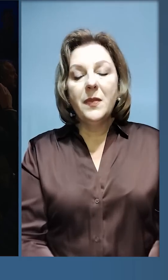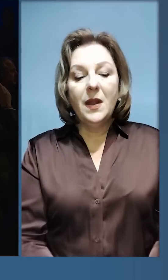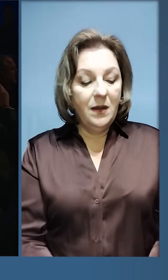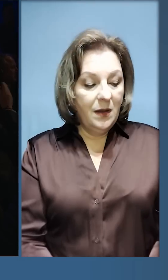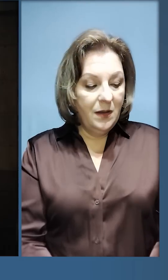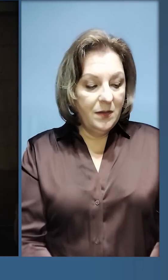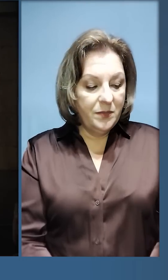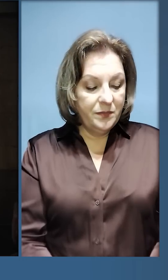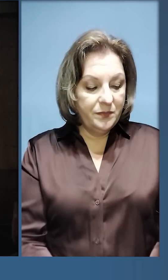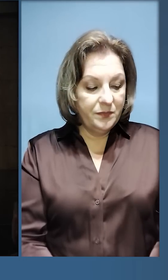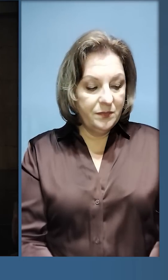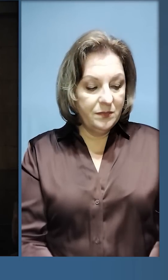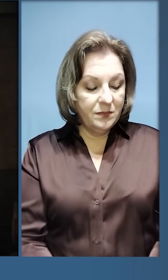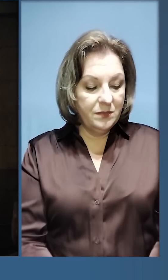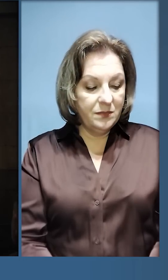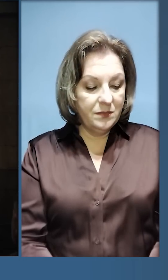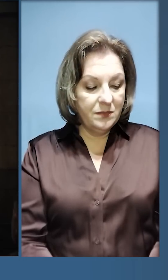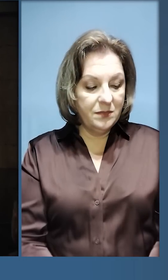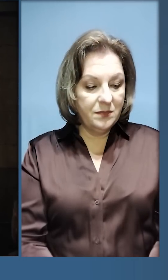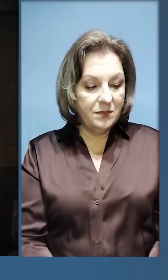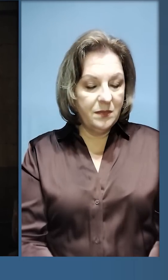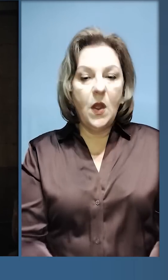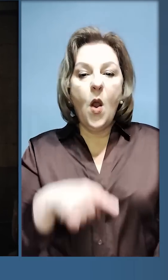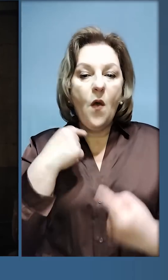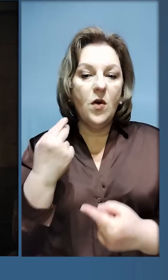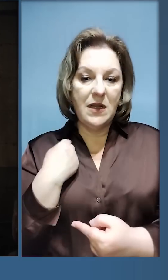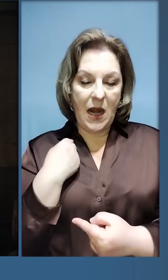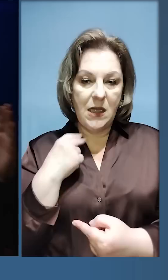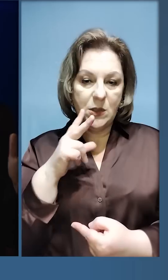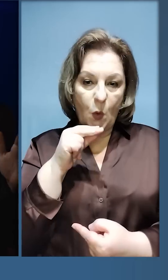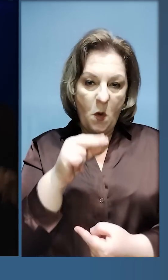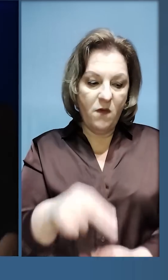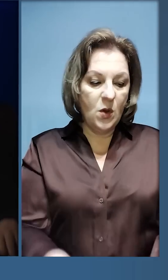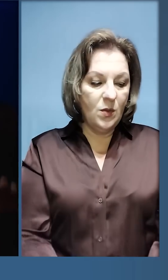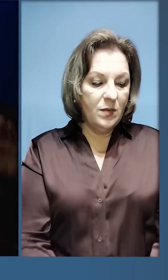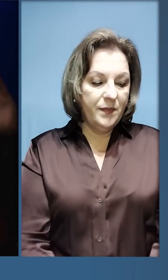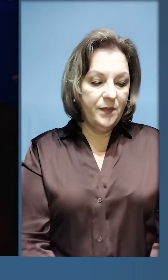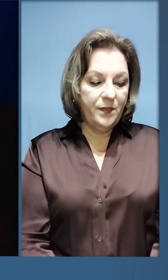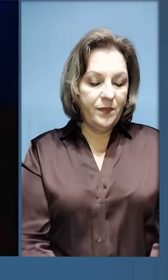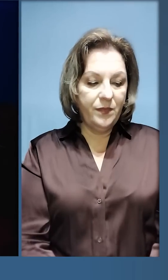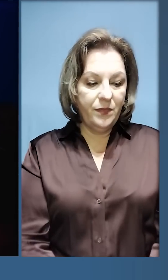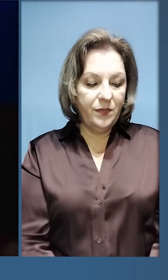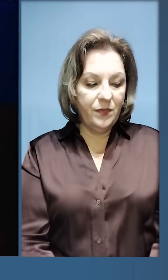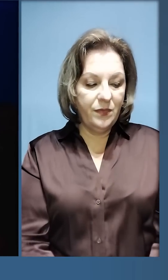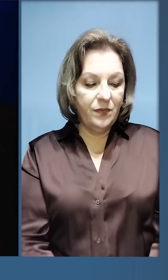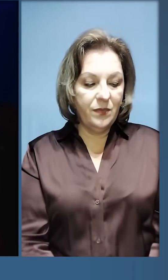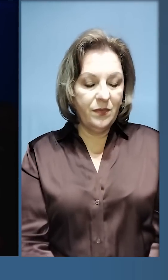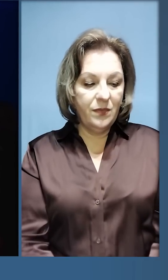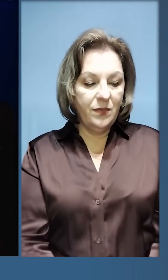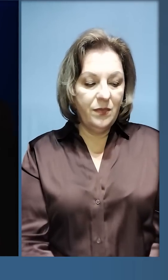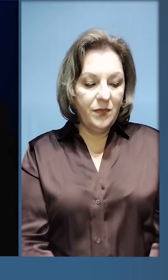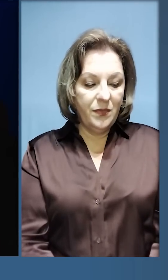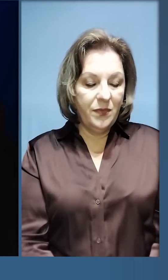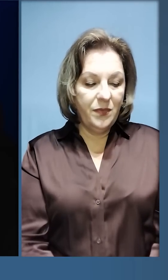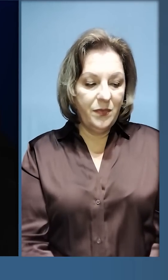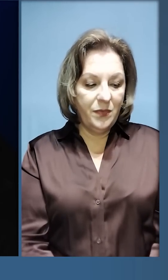I just wanted to thank you because not everybody from United States, from European countries, over the world,